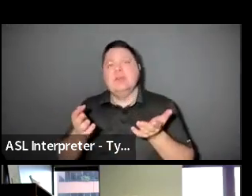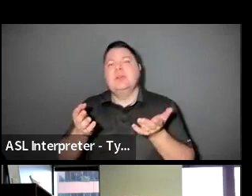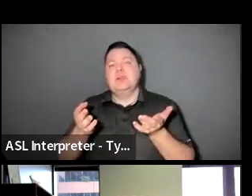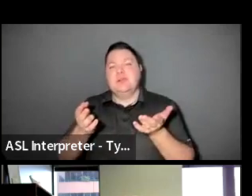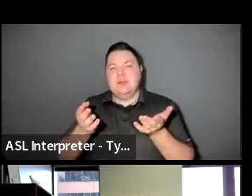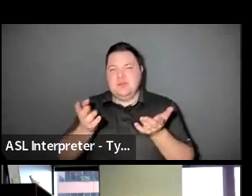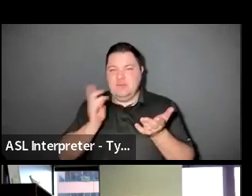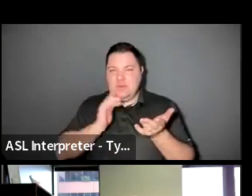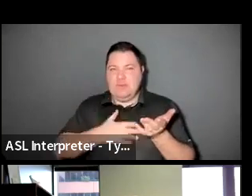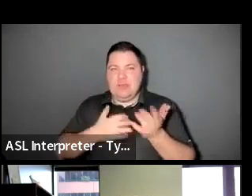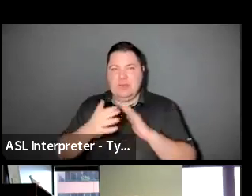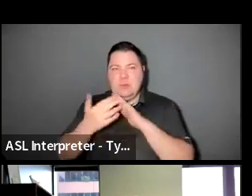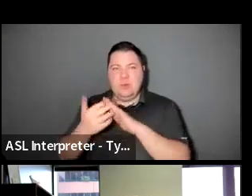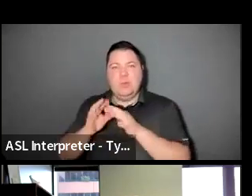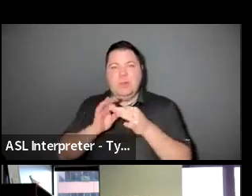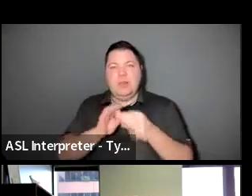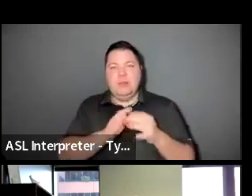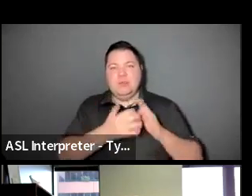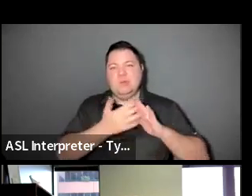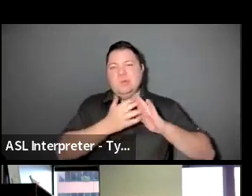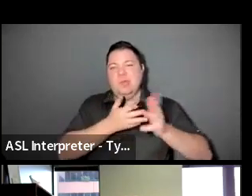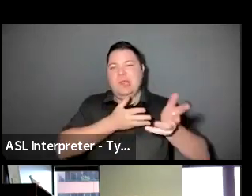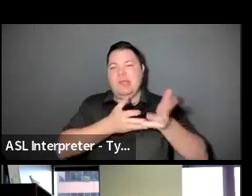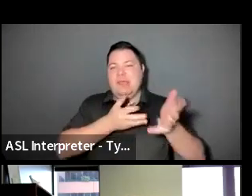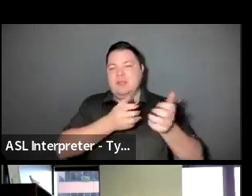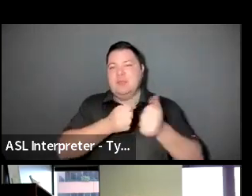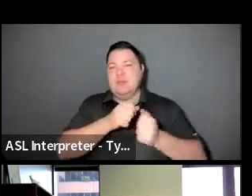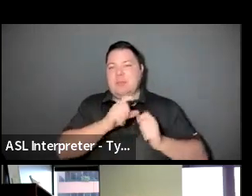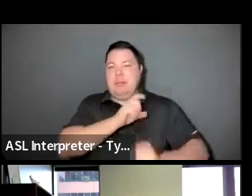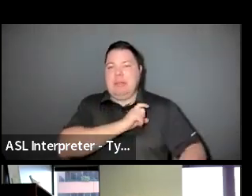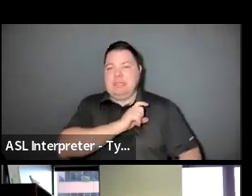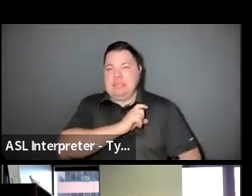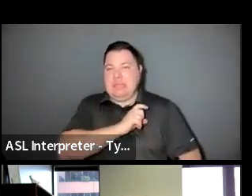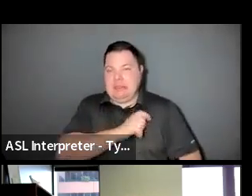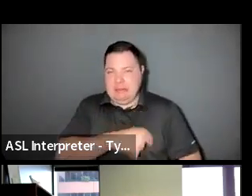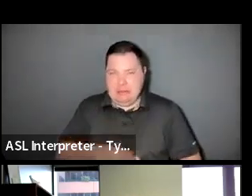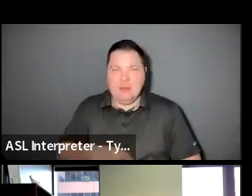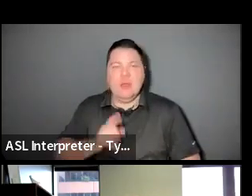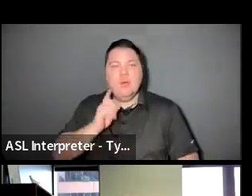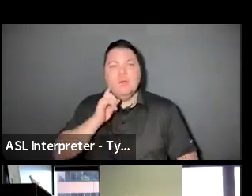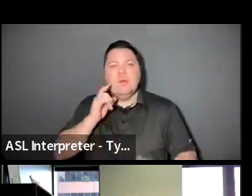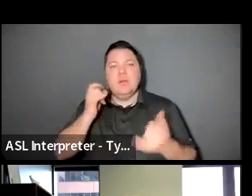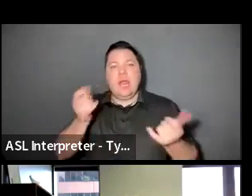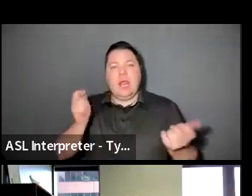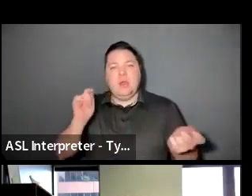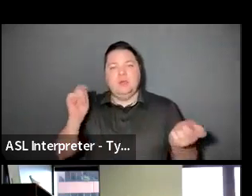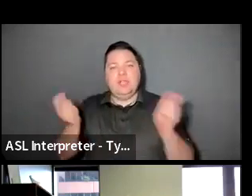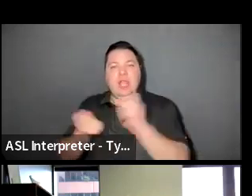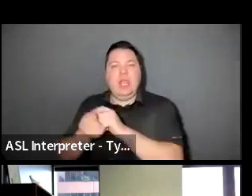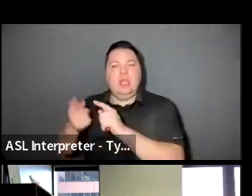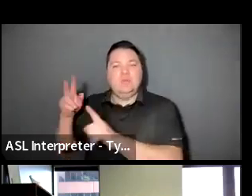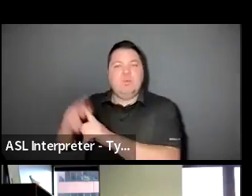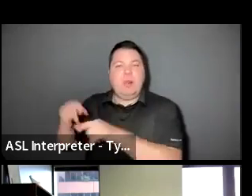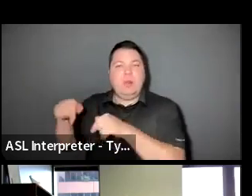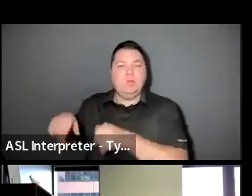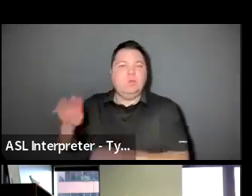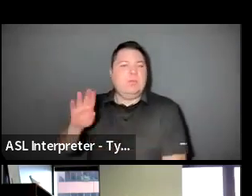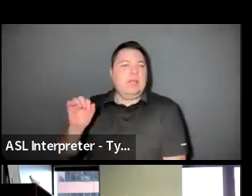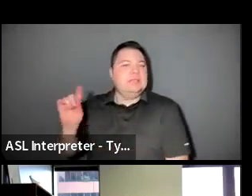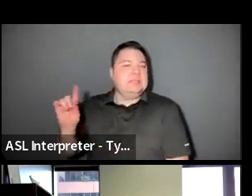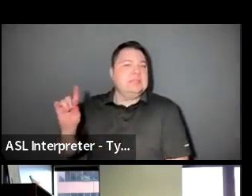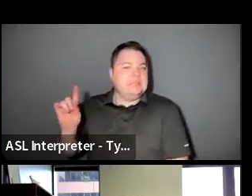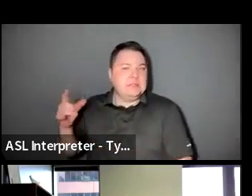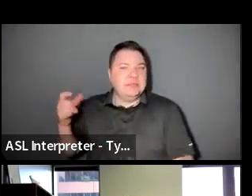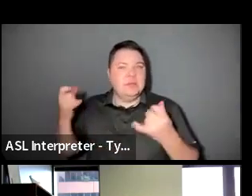was based in community engagement policing. So what I've done is I translated that to Bi-State. What